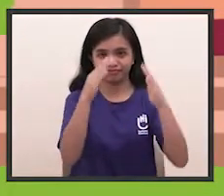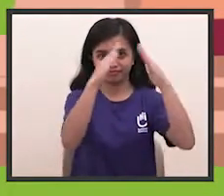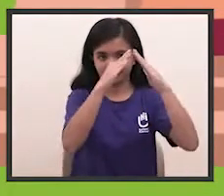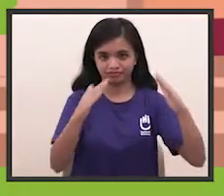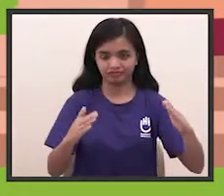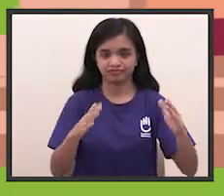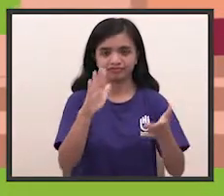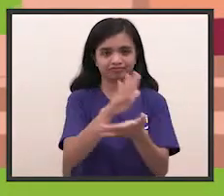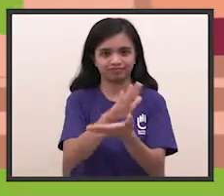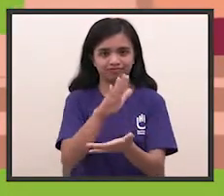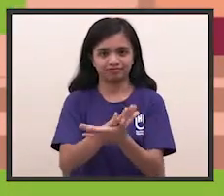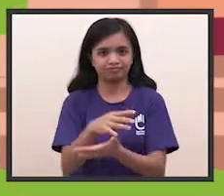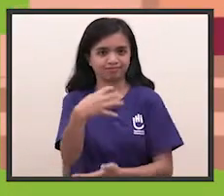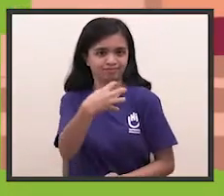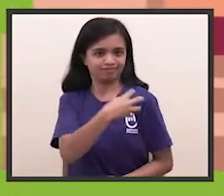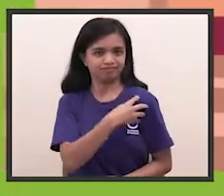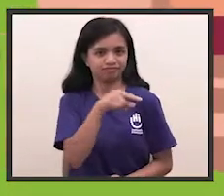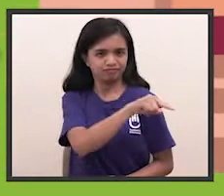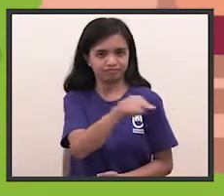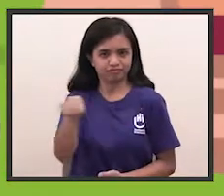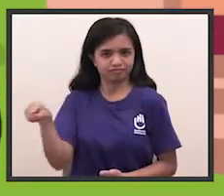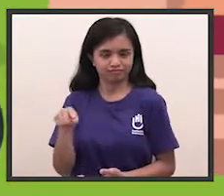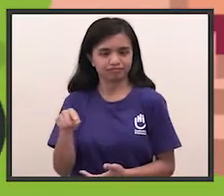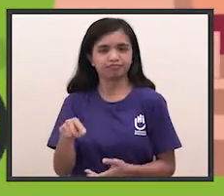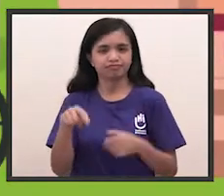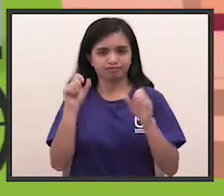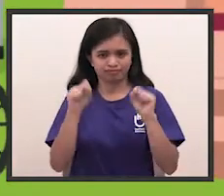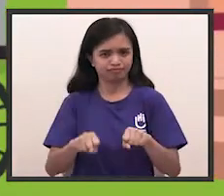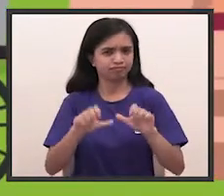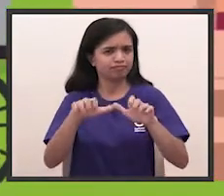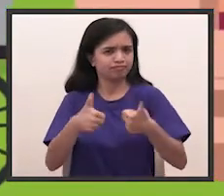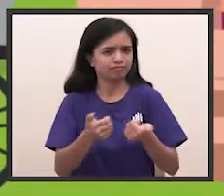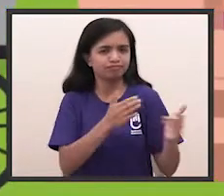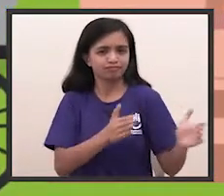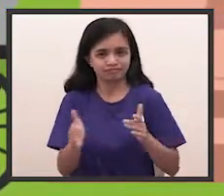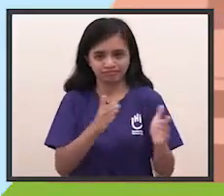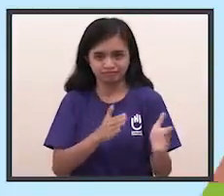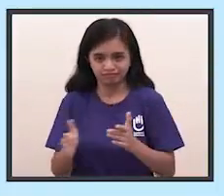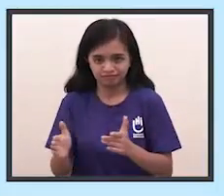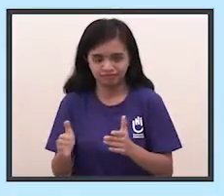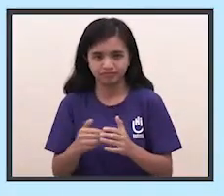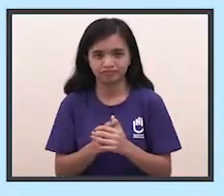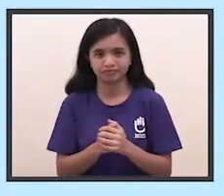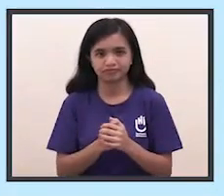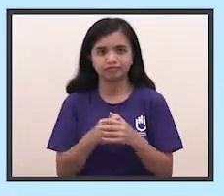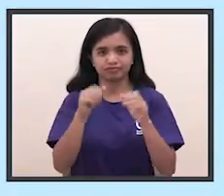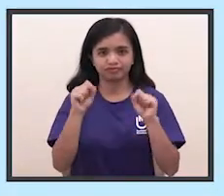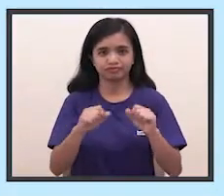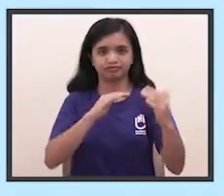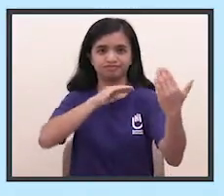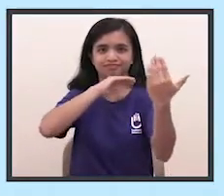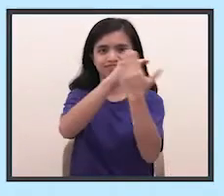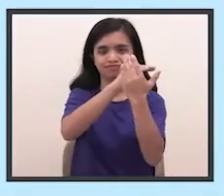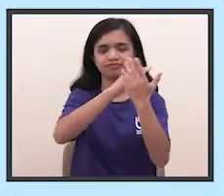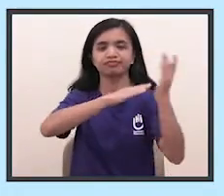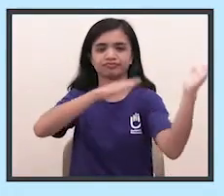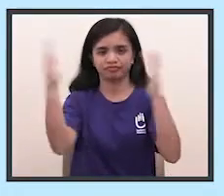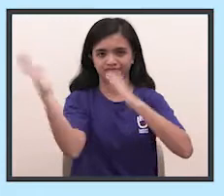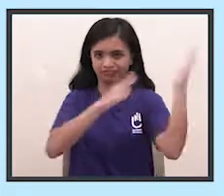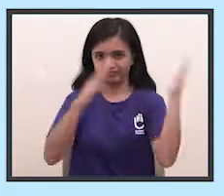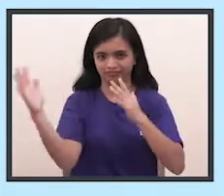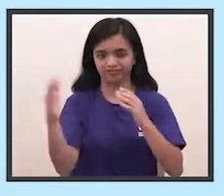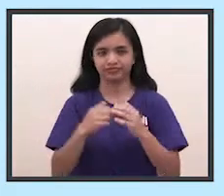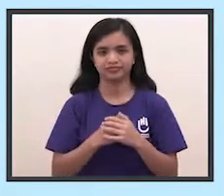teachers, parents, and local authorities learn how to prepare, they can survive and lessen the